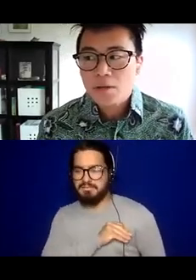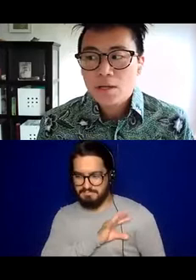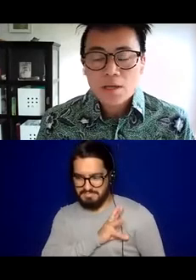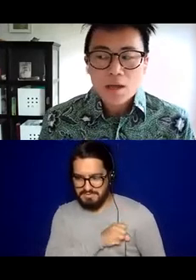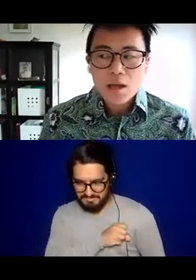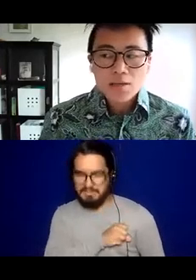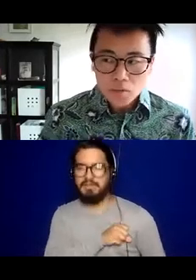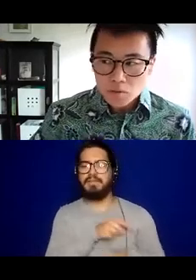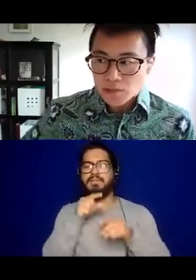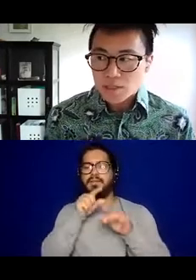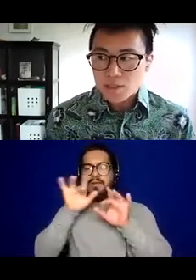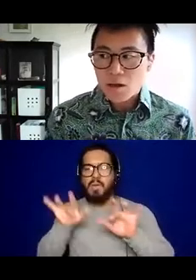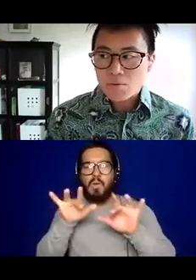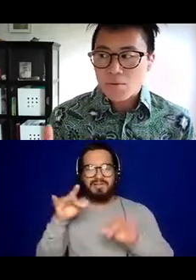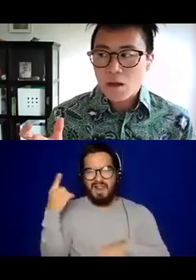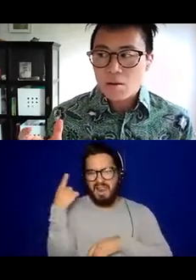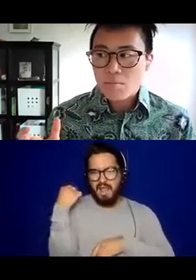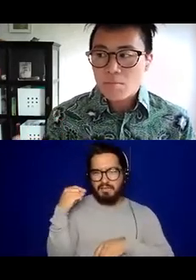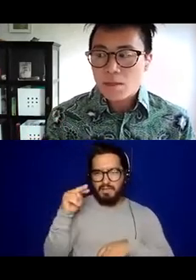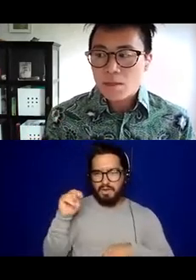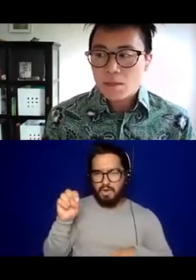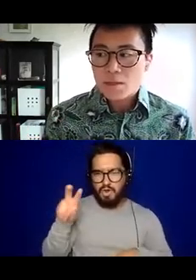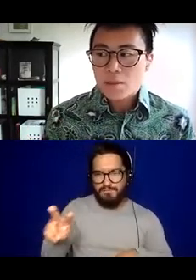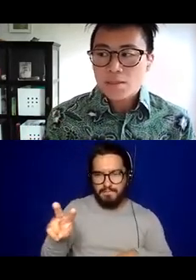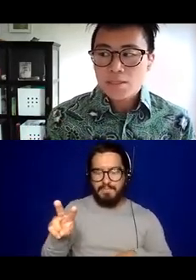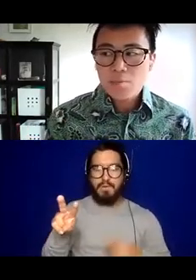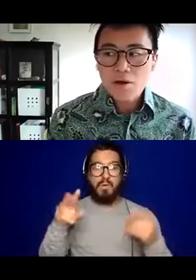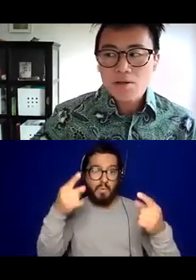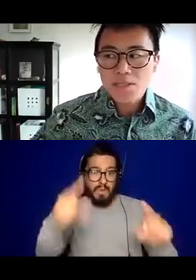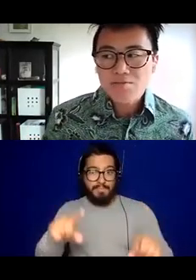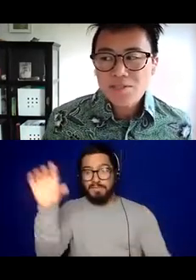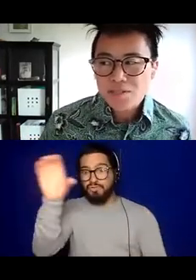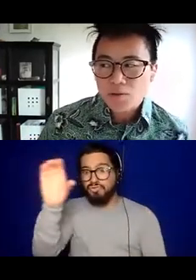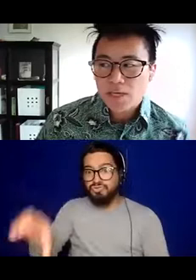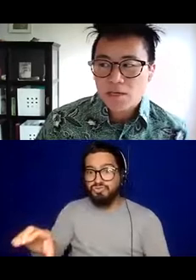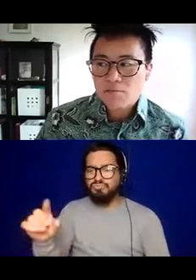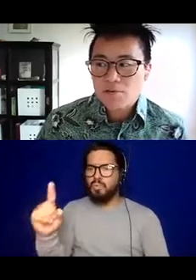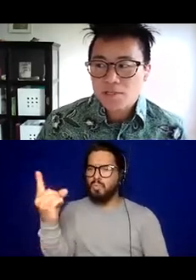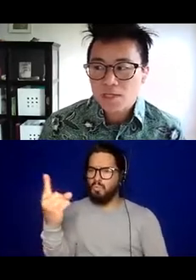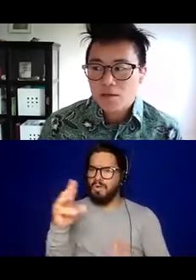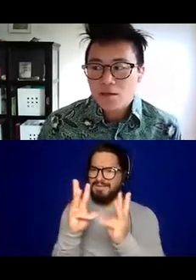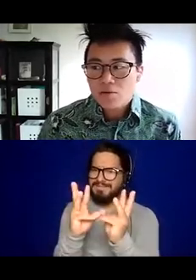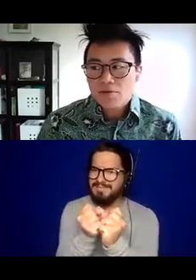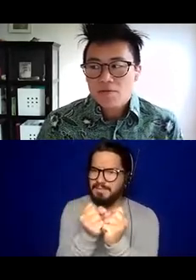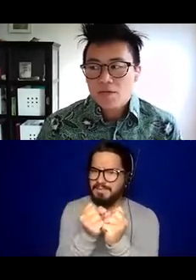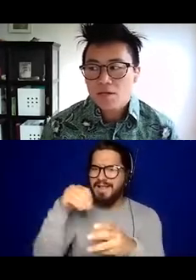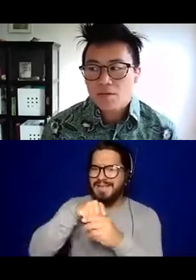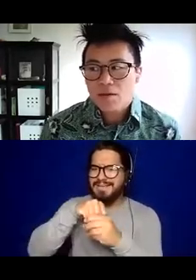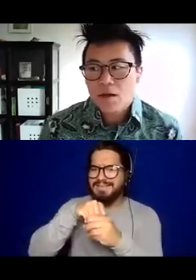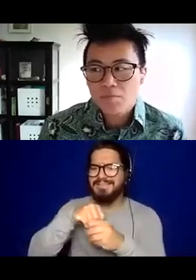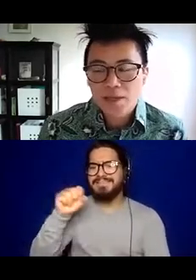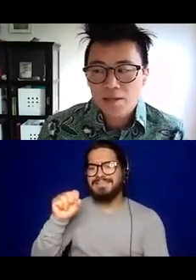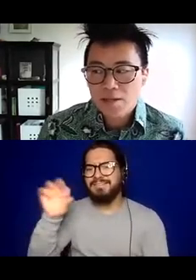November. And Zoom shut down a seminar at San Francisco State University